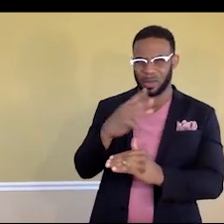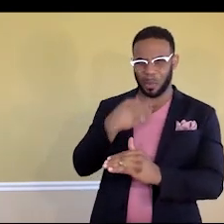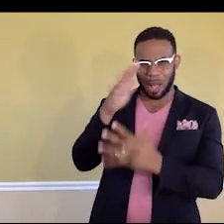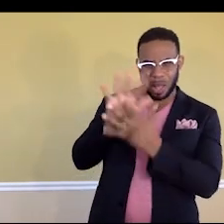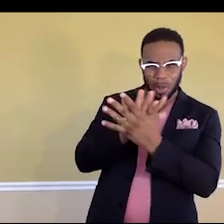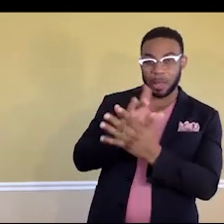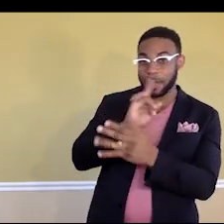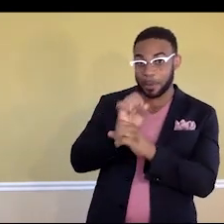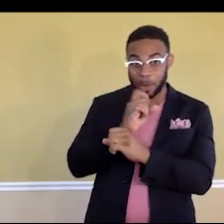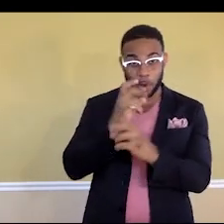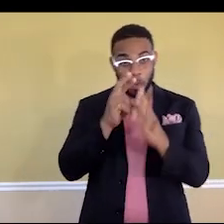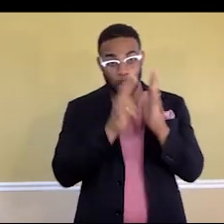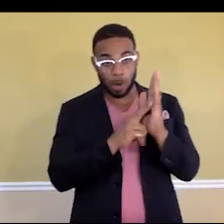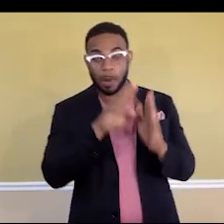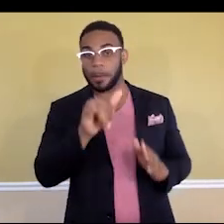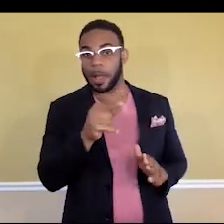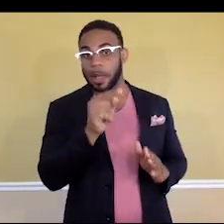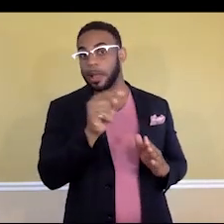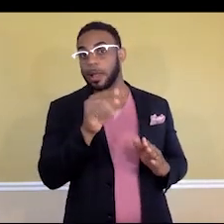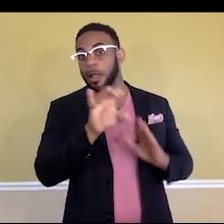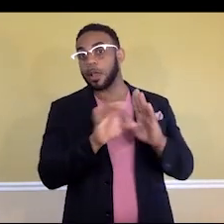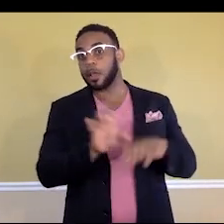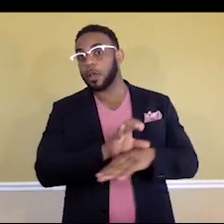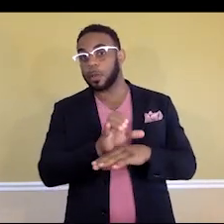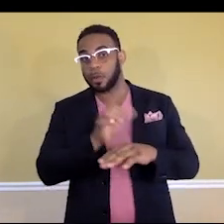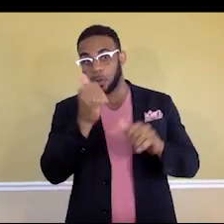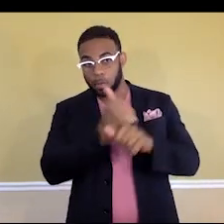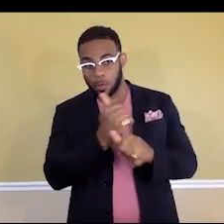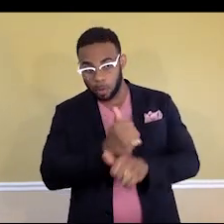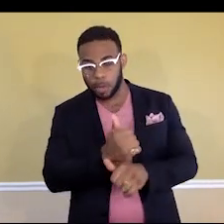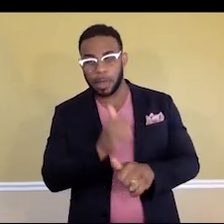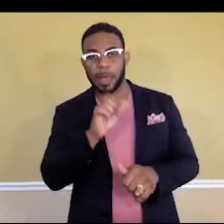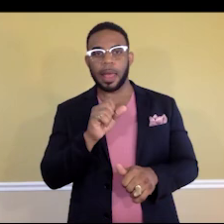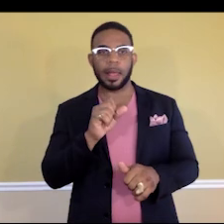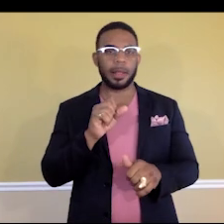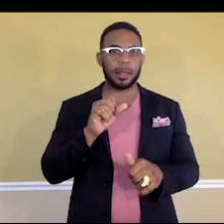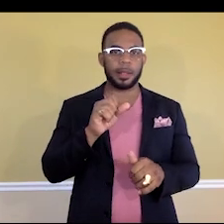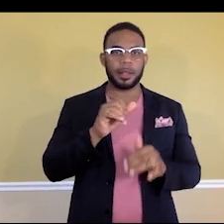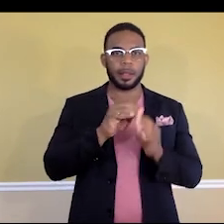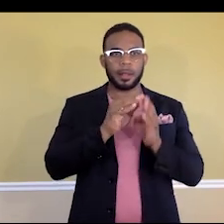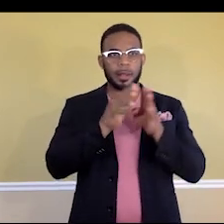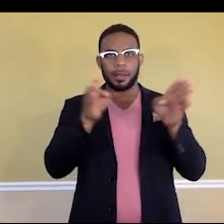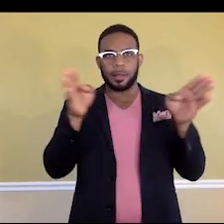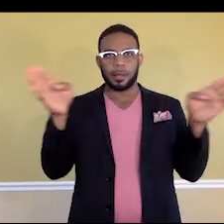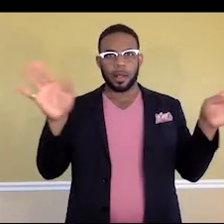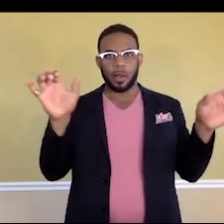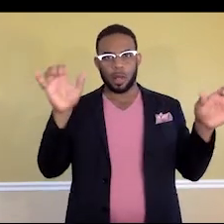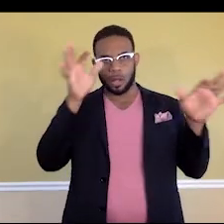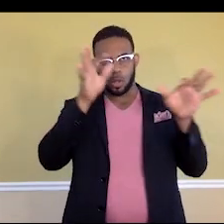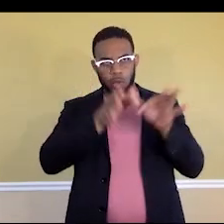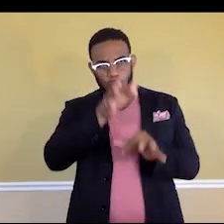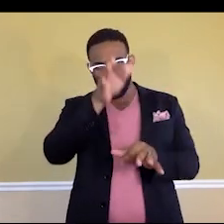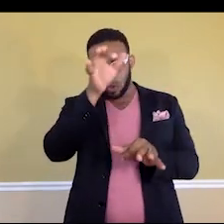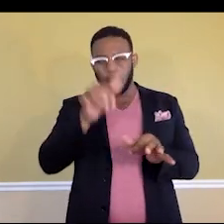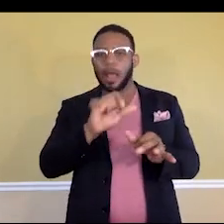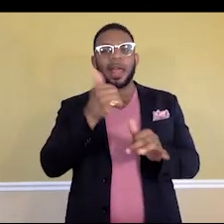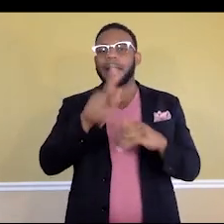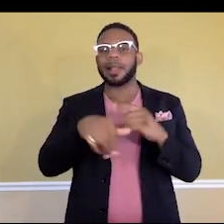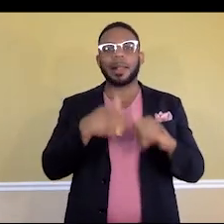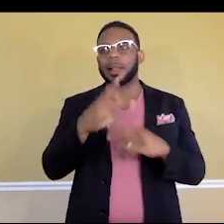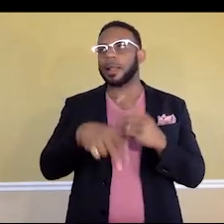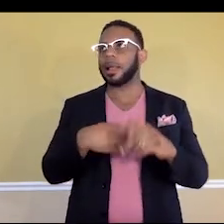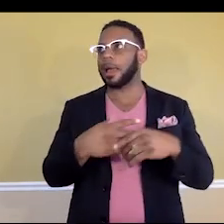noise can be registered by a computer vision algorithm as a panda or a giraffe or any other type of